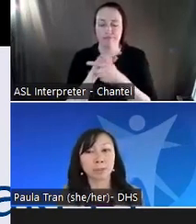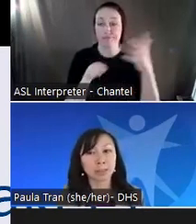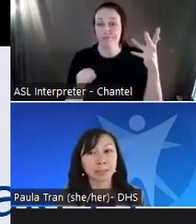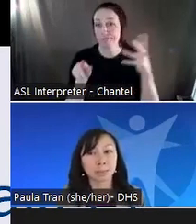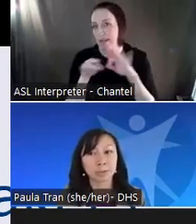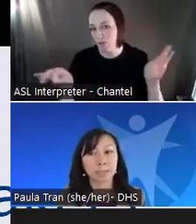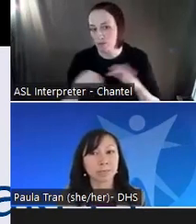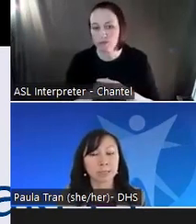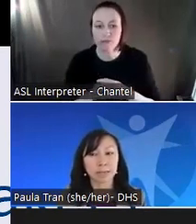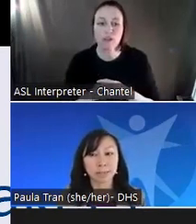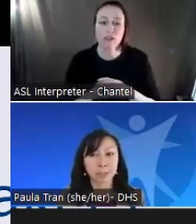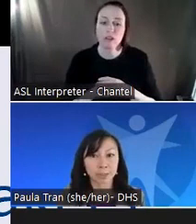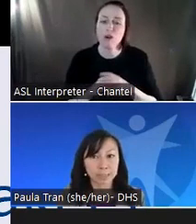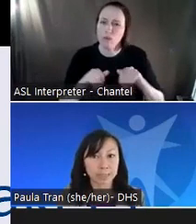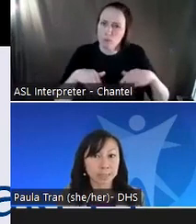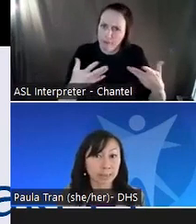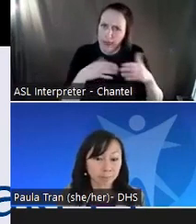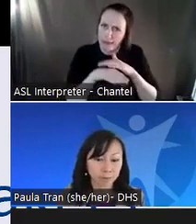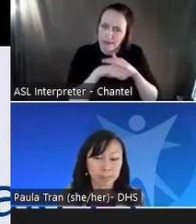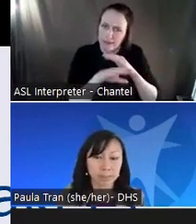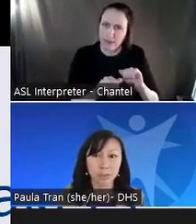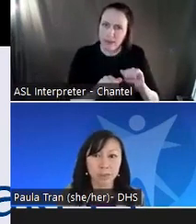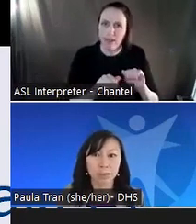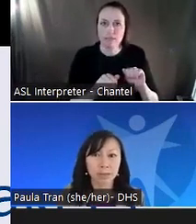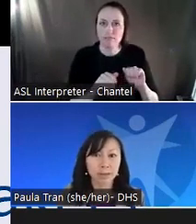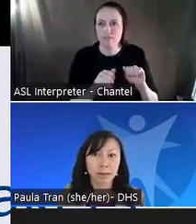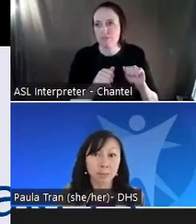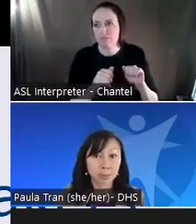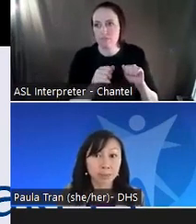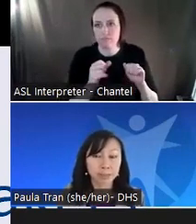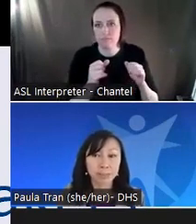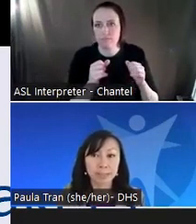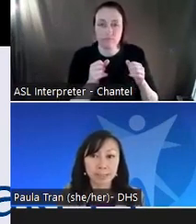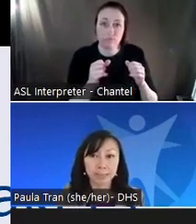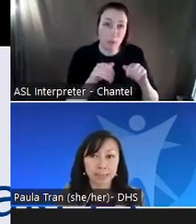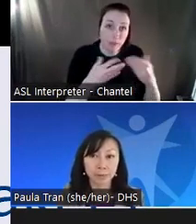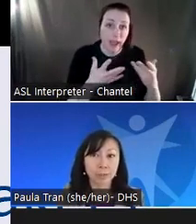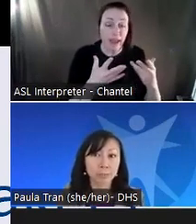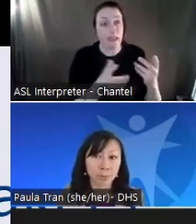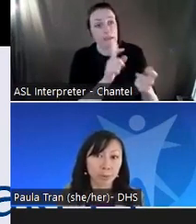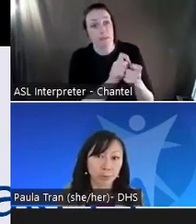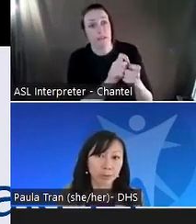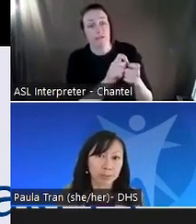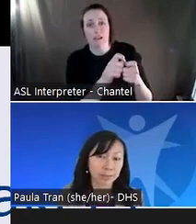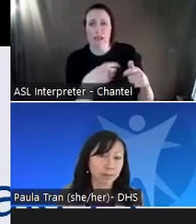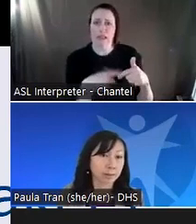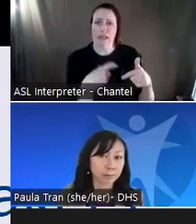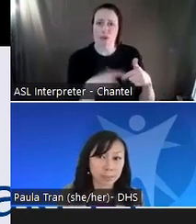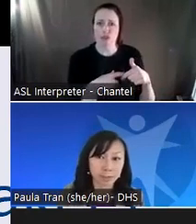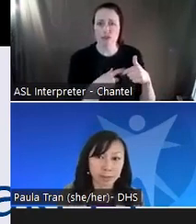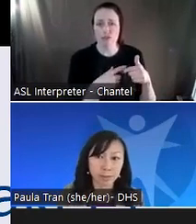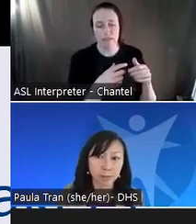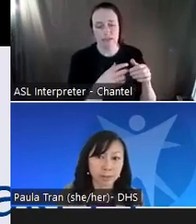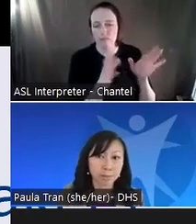for marginalized communities in Wisconsin by translating a number of its digital and print materials into languages spoken throughout the state,